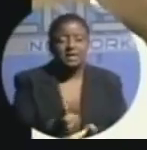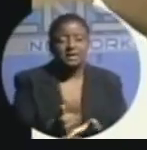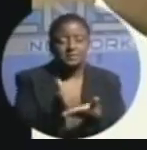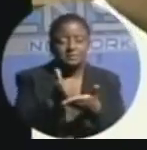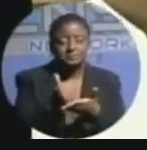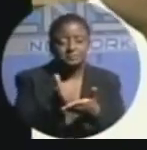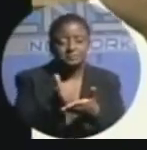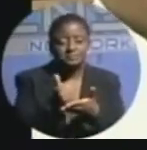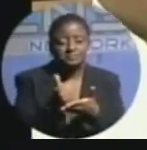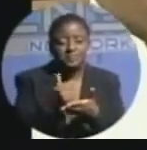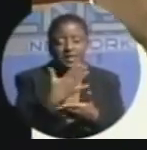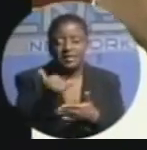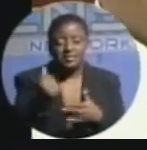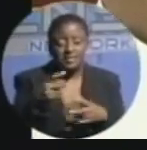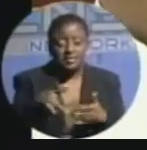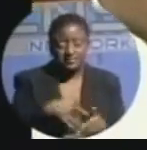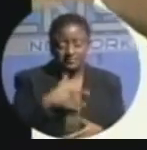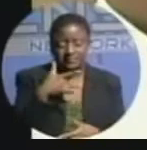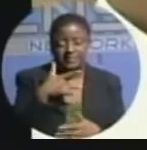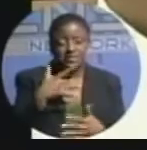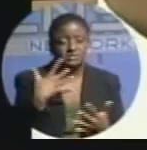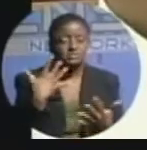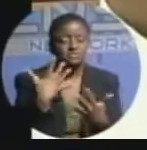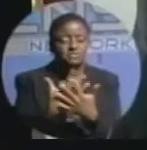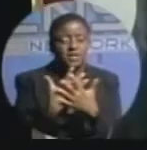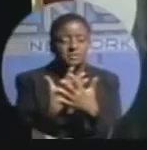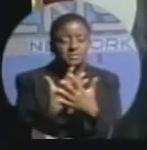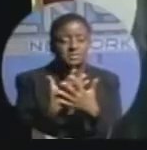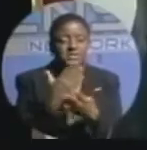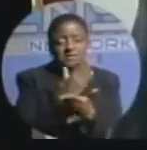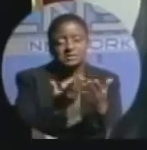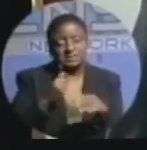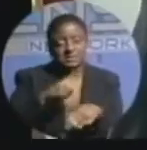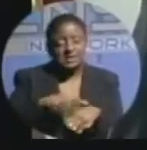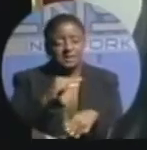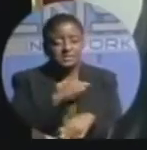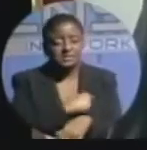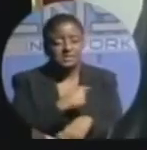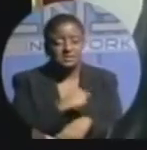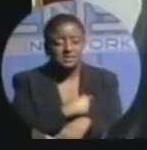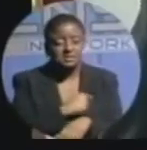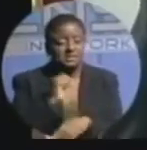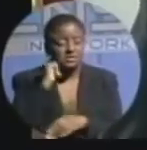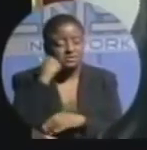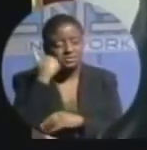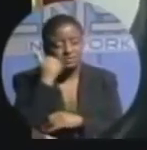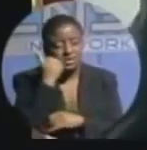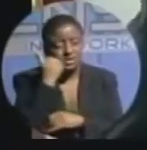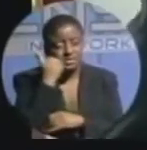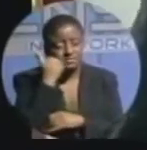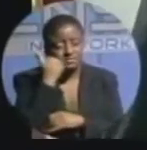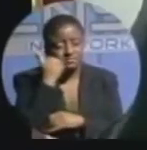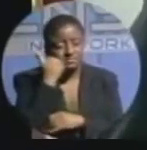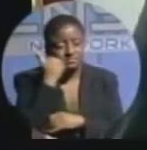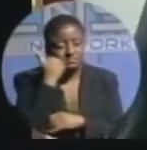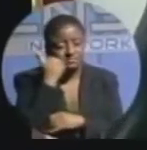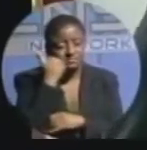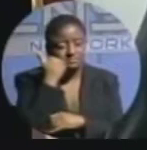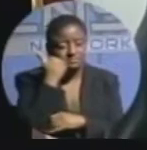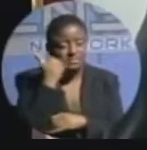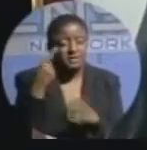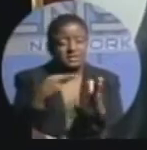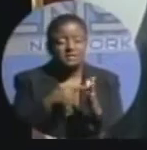Then they feel trapped. There's sometimes guilt and shame that's associated with it. And this is